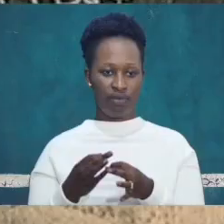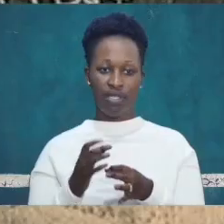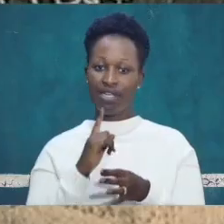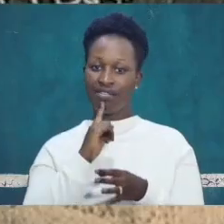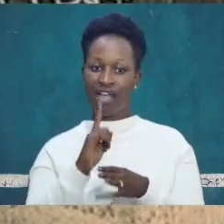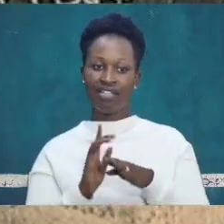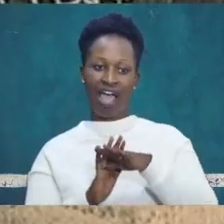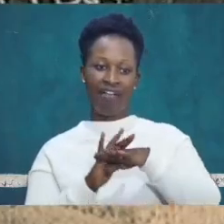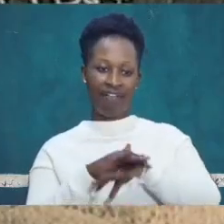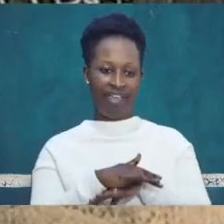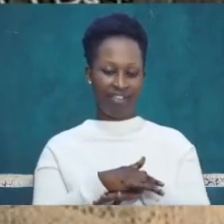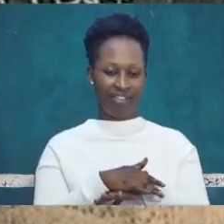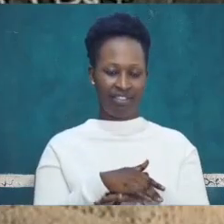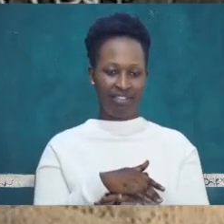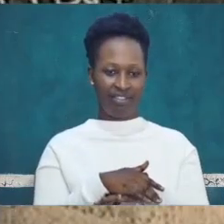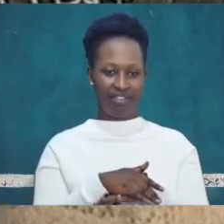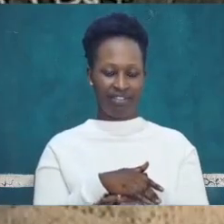that affect